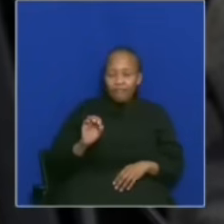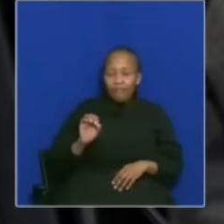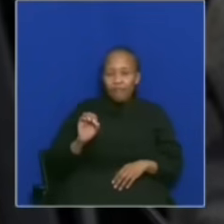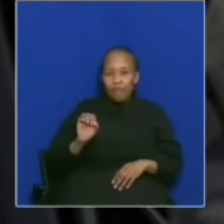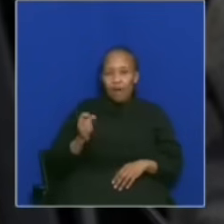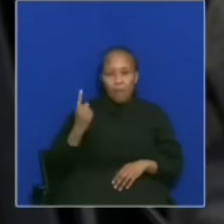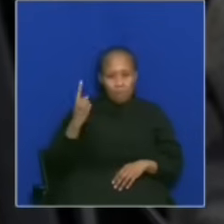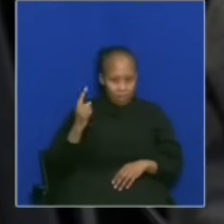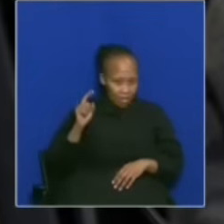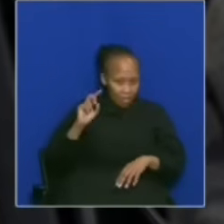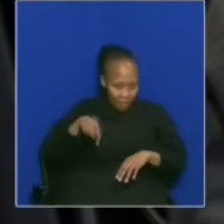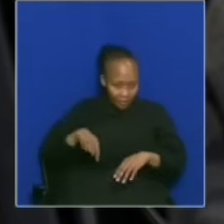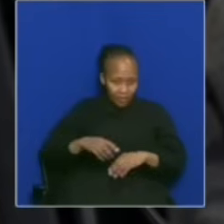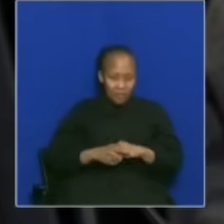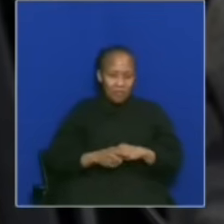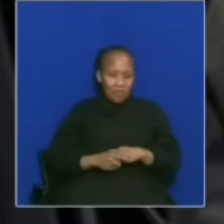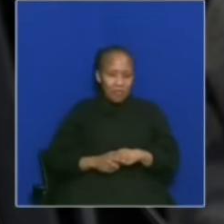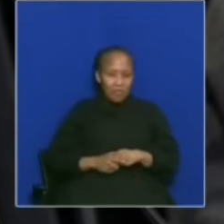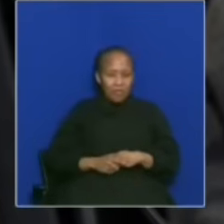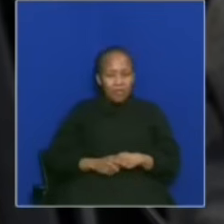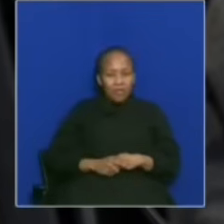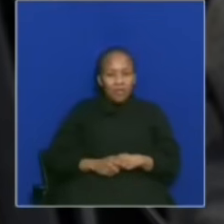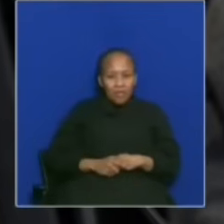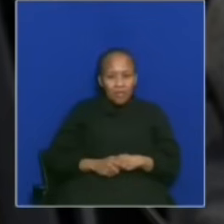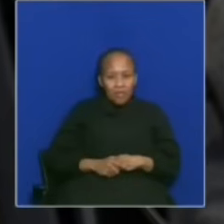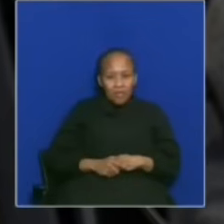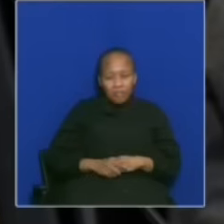and if we can just pause here,